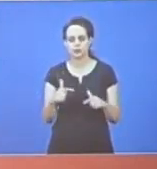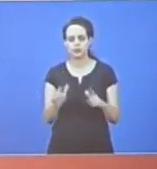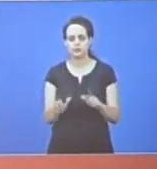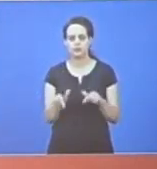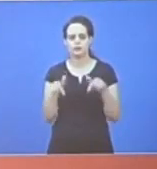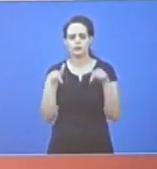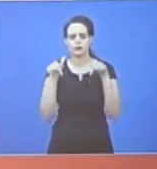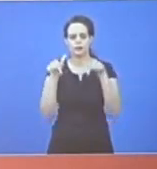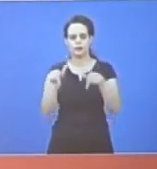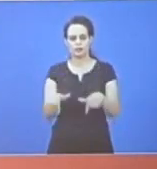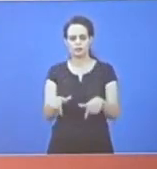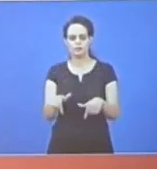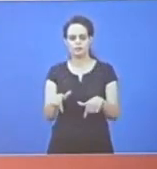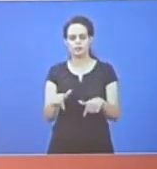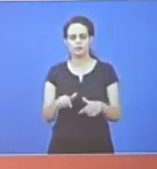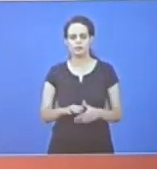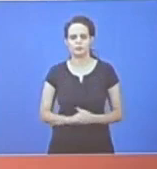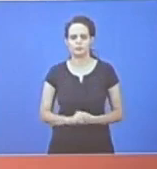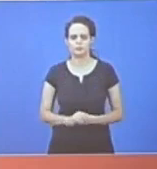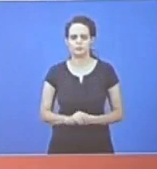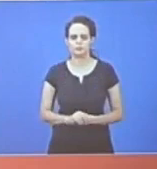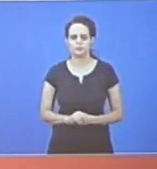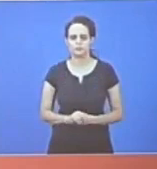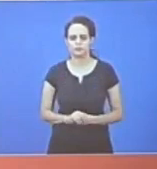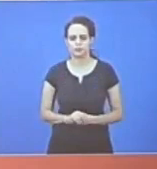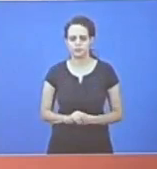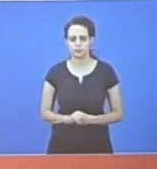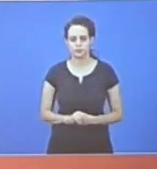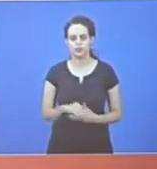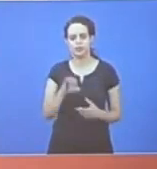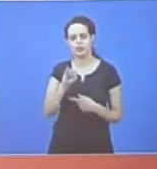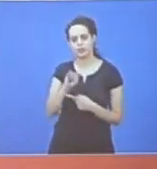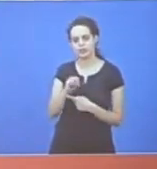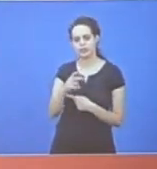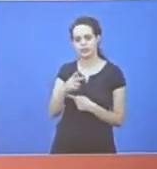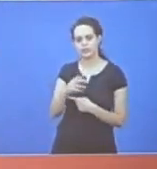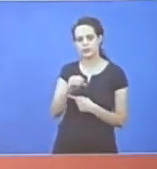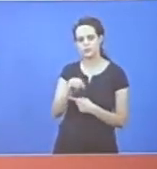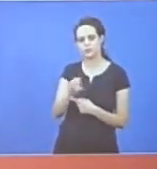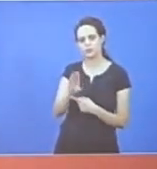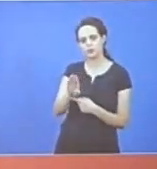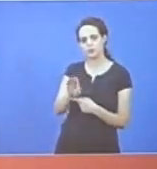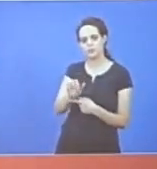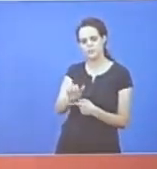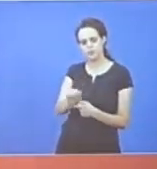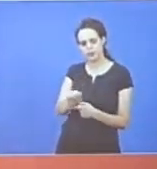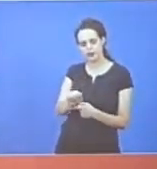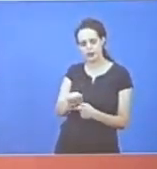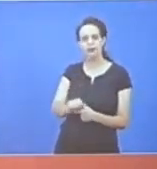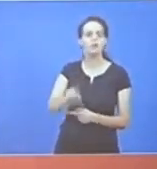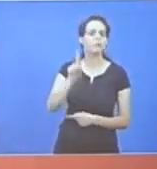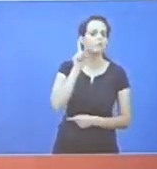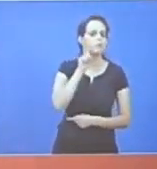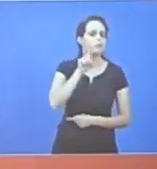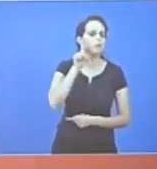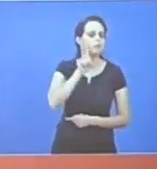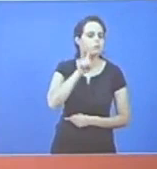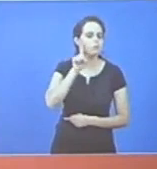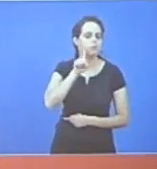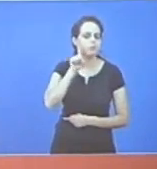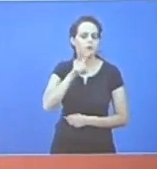a contribution someone sent from Pompano Beach, United